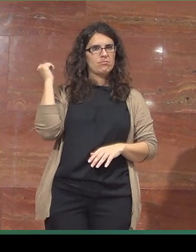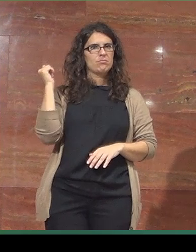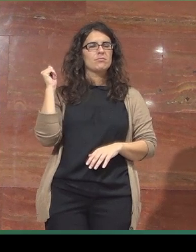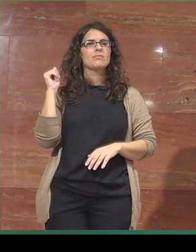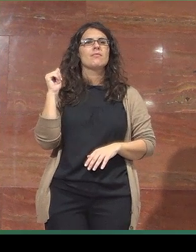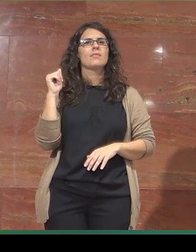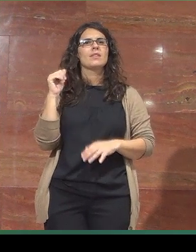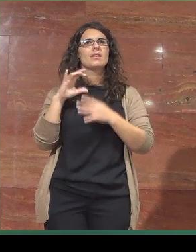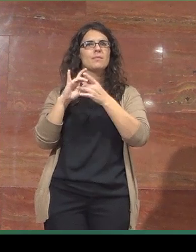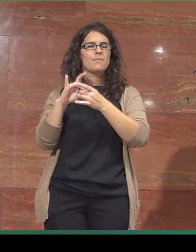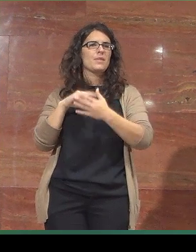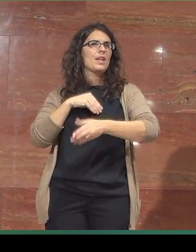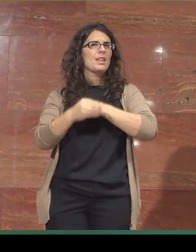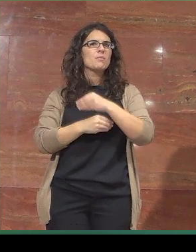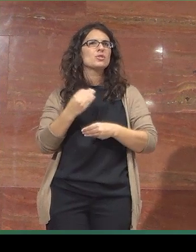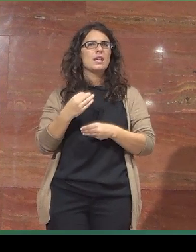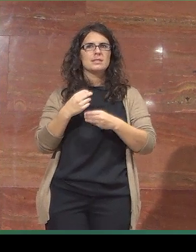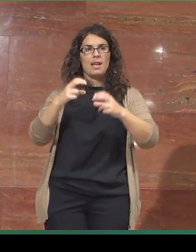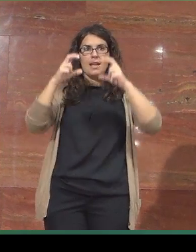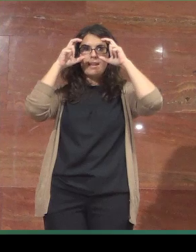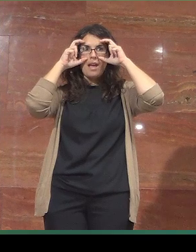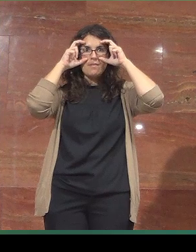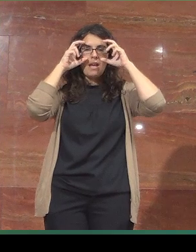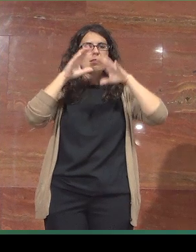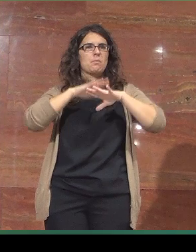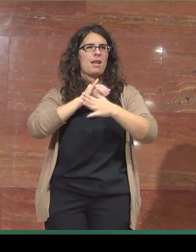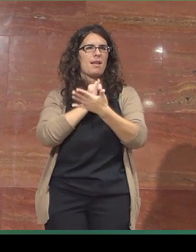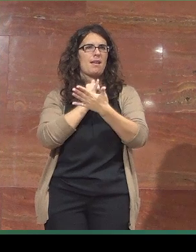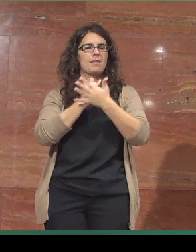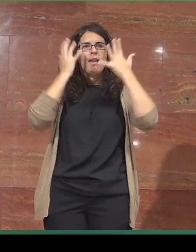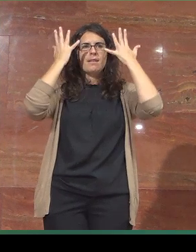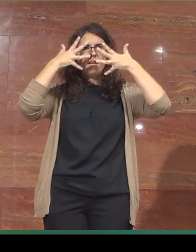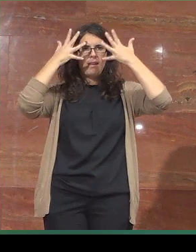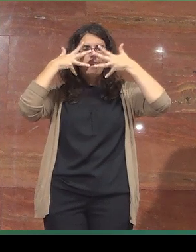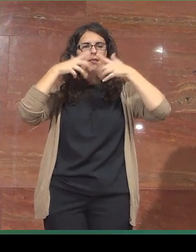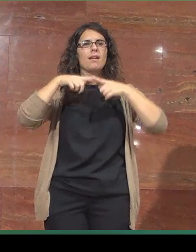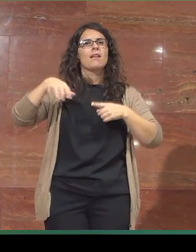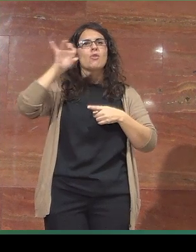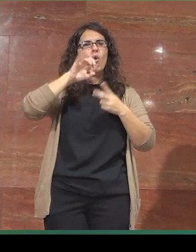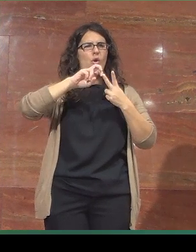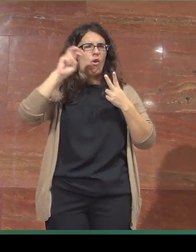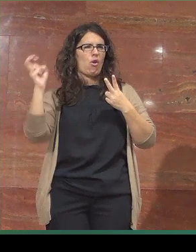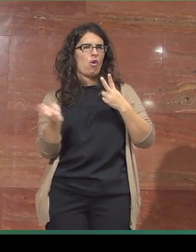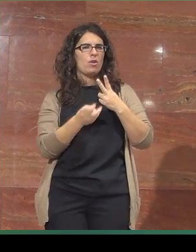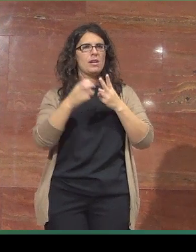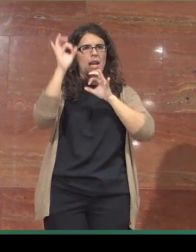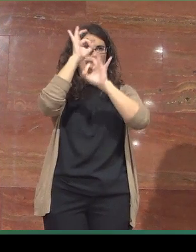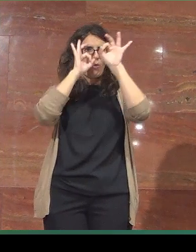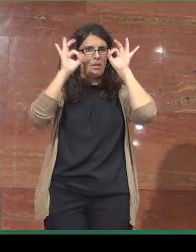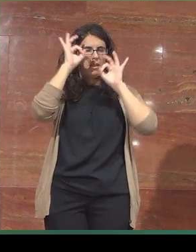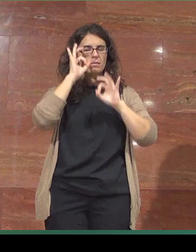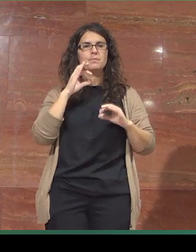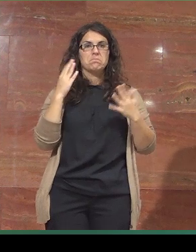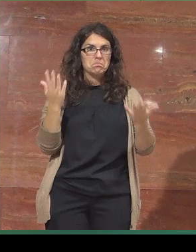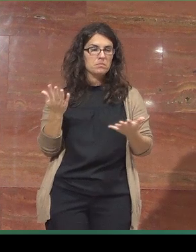cataracts and different kinds of diabetic retinopathy, and asked him to find his way around his own airport. He